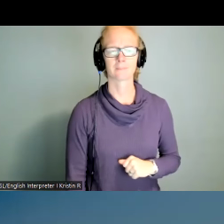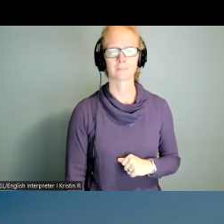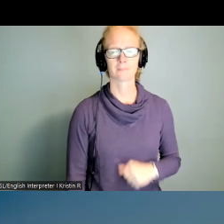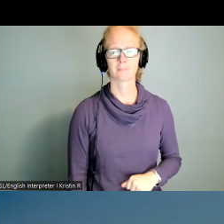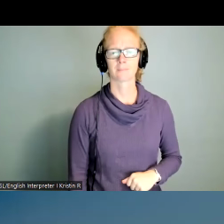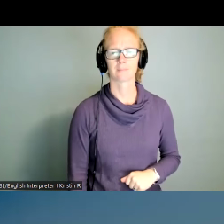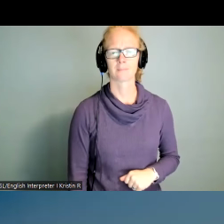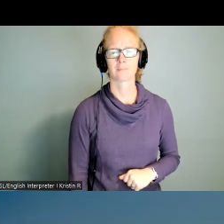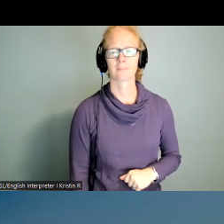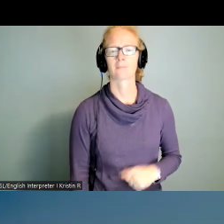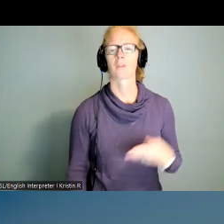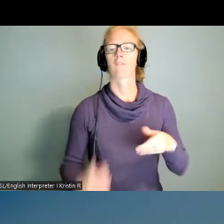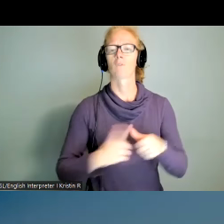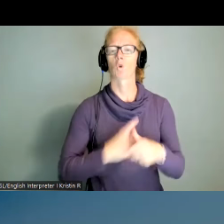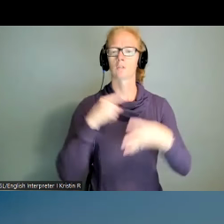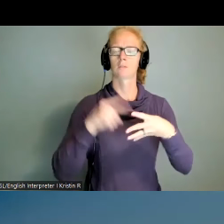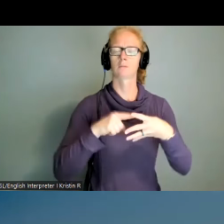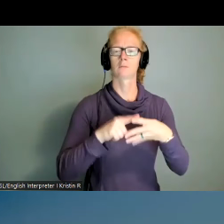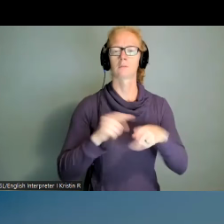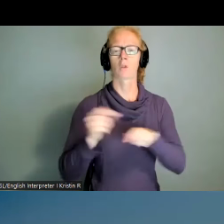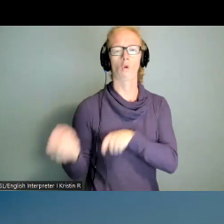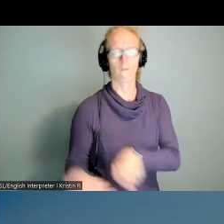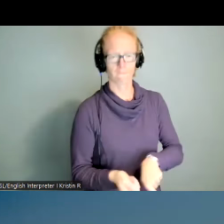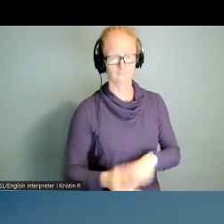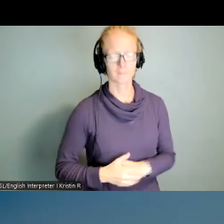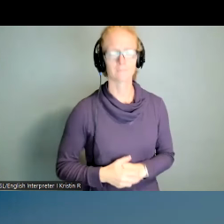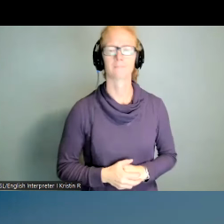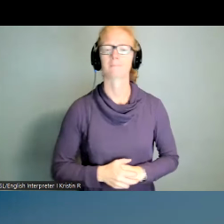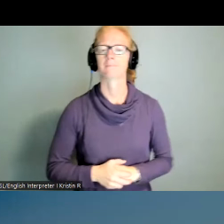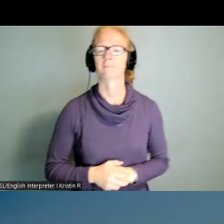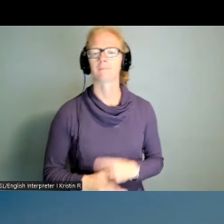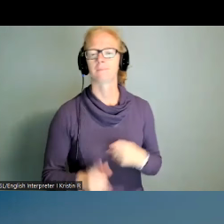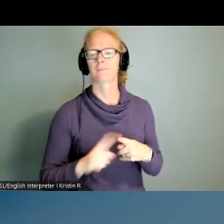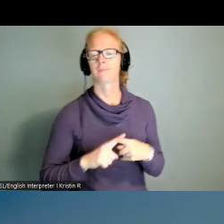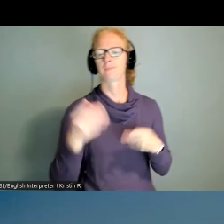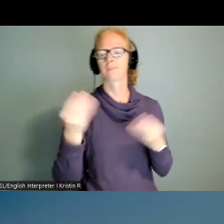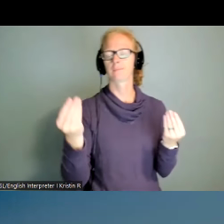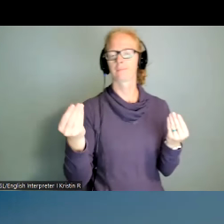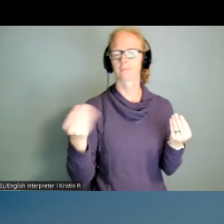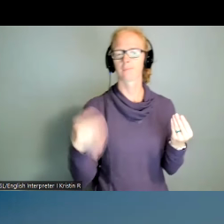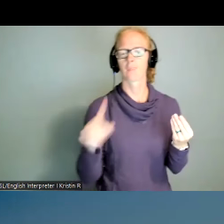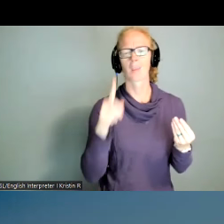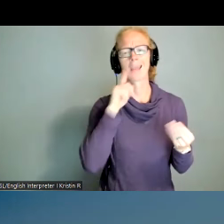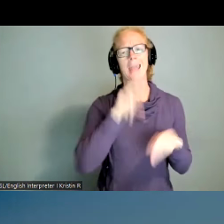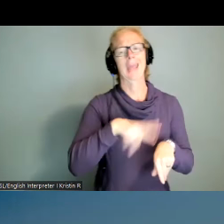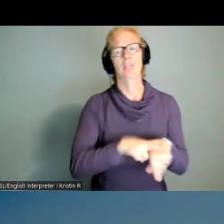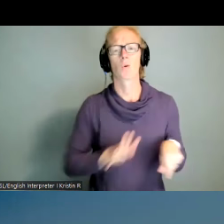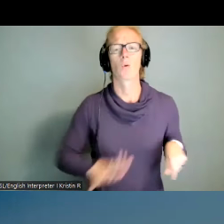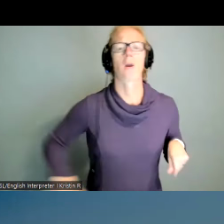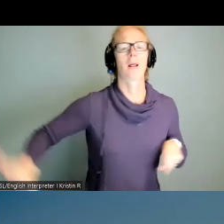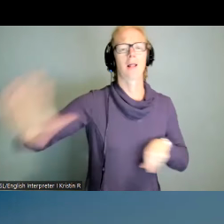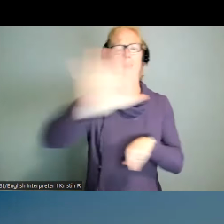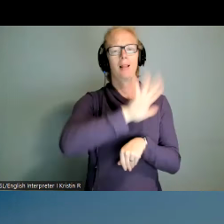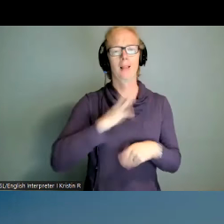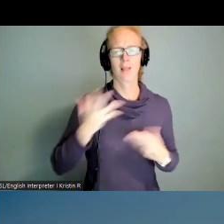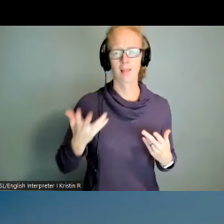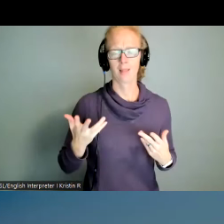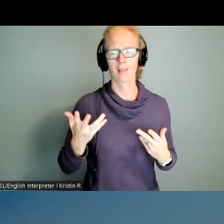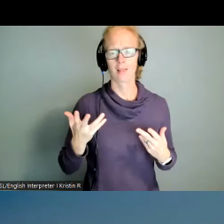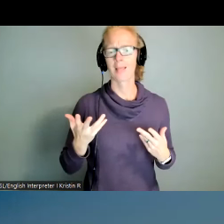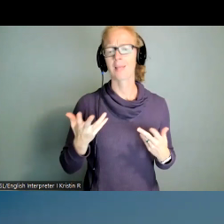So starting with golf courses, the continuous closure of golf courses nationwide has opened up the debate for new uses for